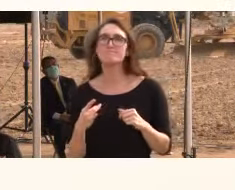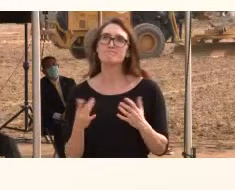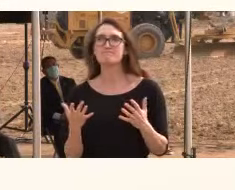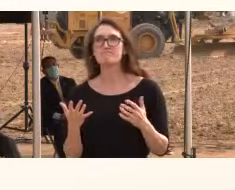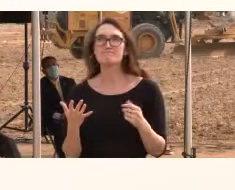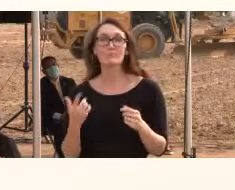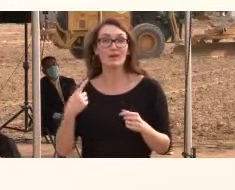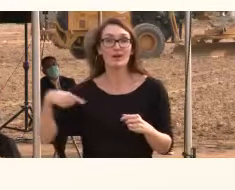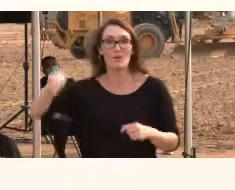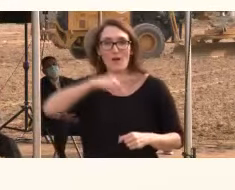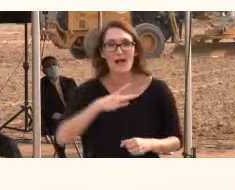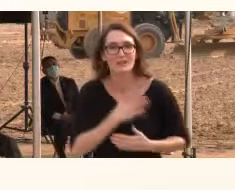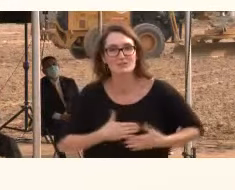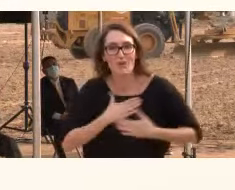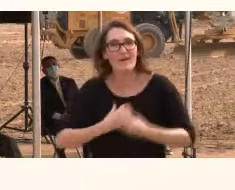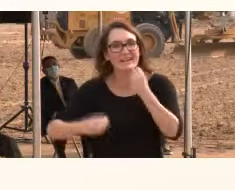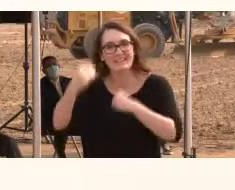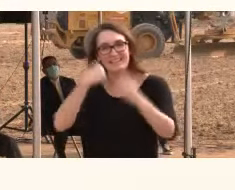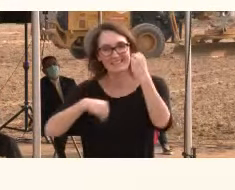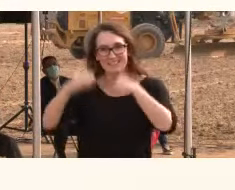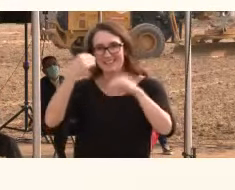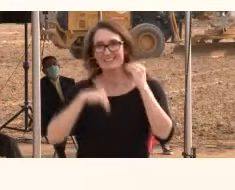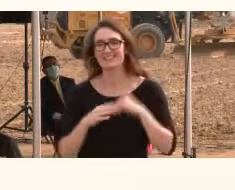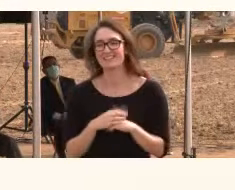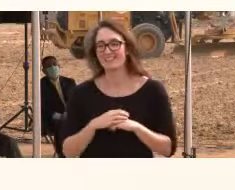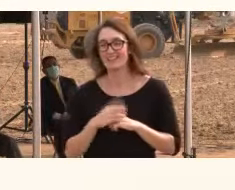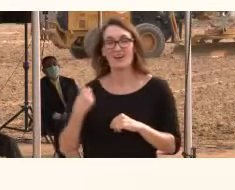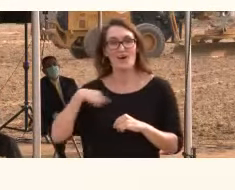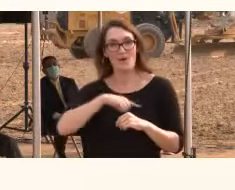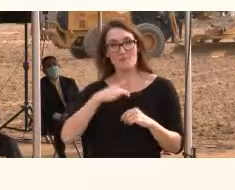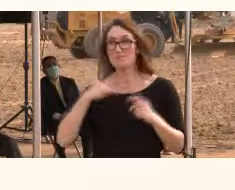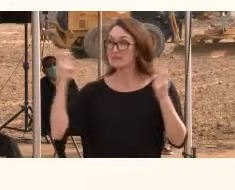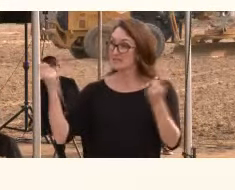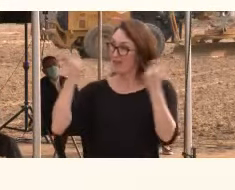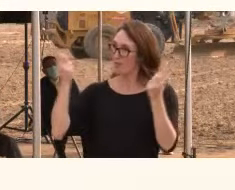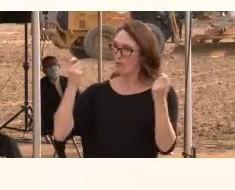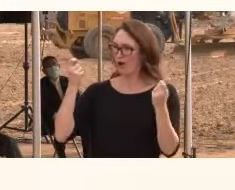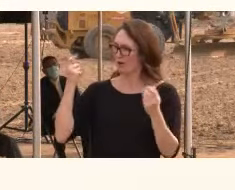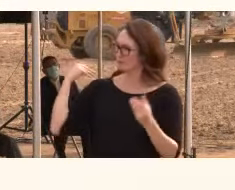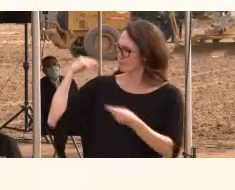we like to eat here. We celebrate our cultural traditions.